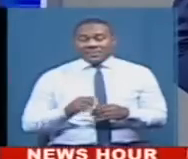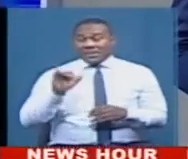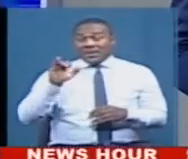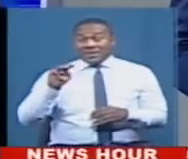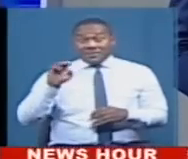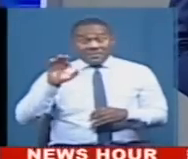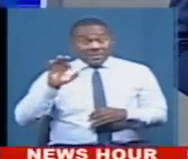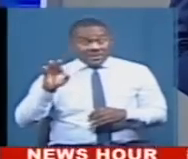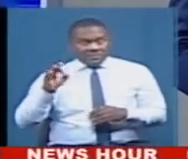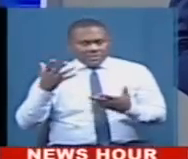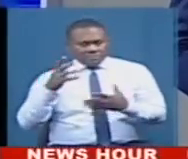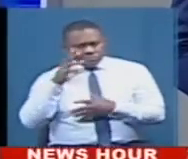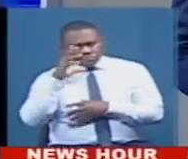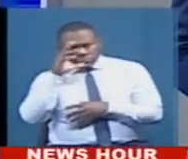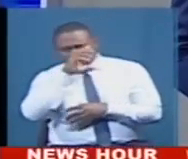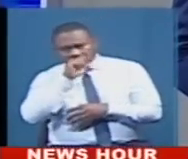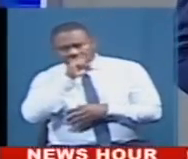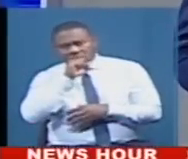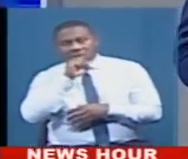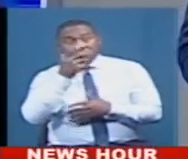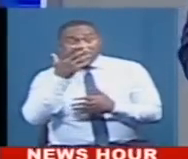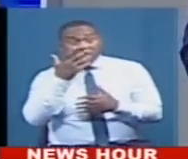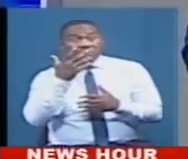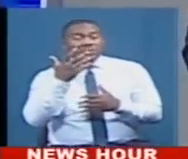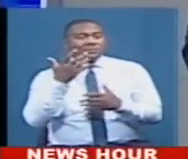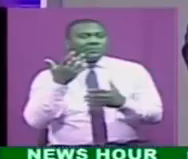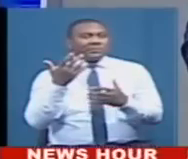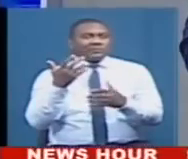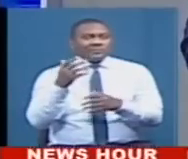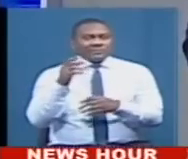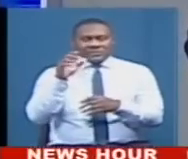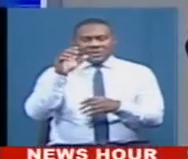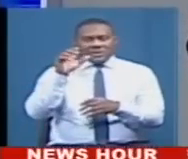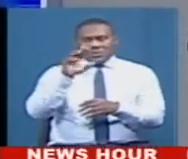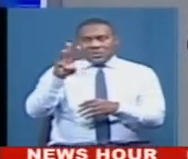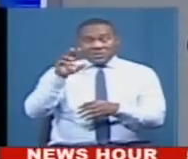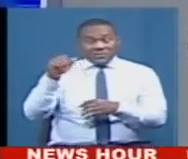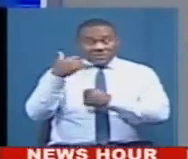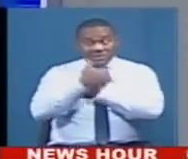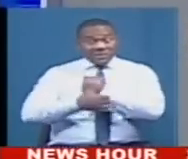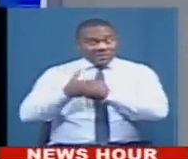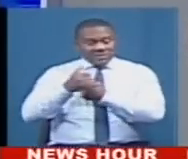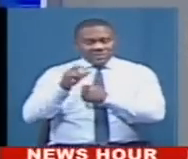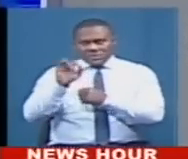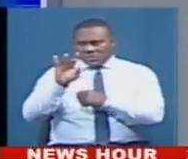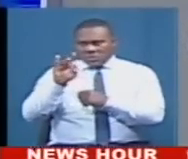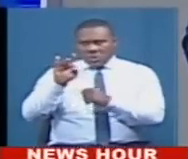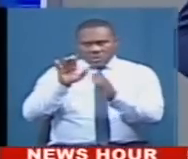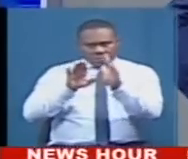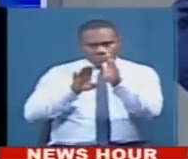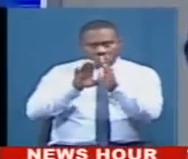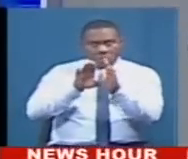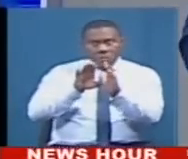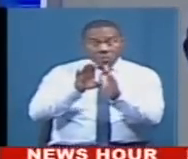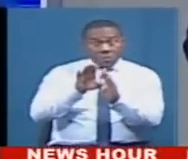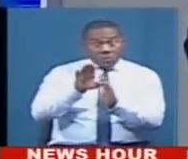International Monetary Fund, IMF, is predicting a recovery but slower economic growth for sub-Saharan Africa in 2018, largely driven